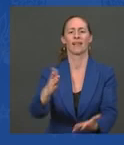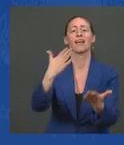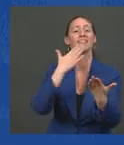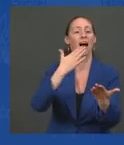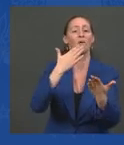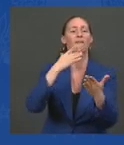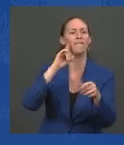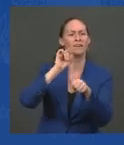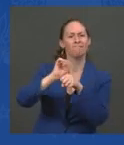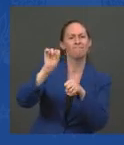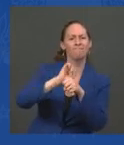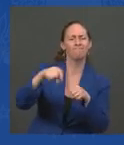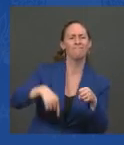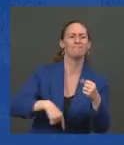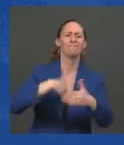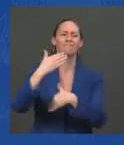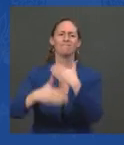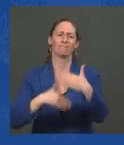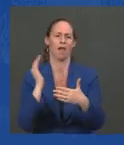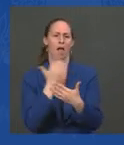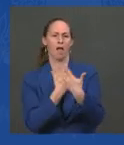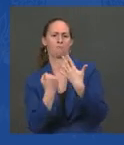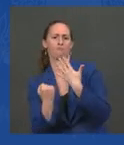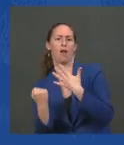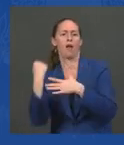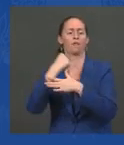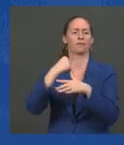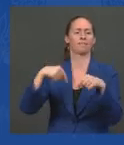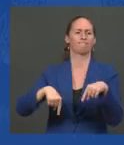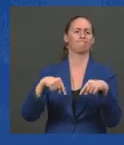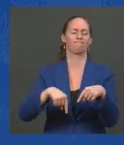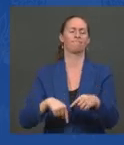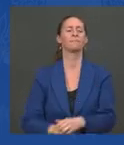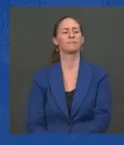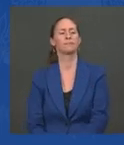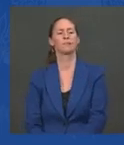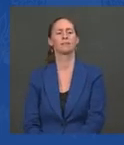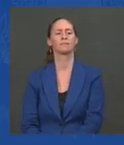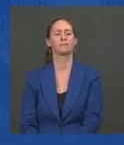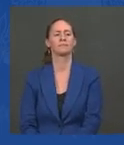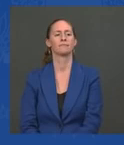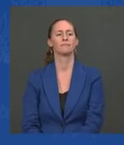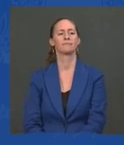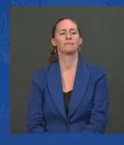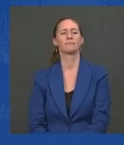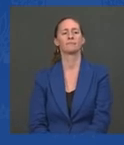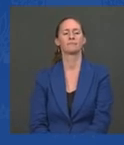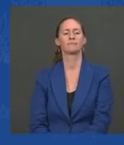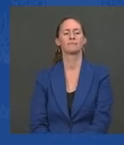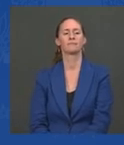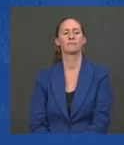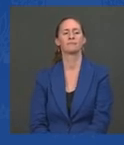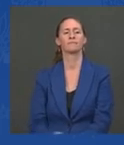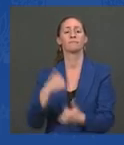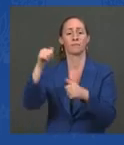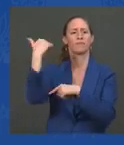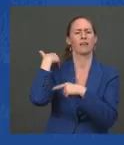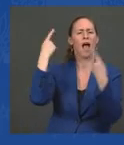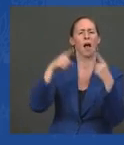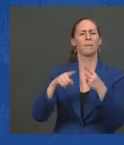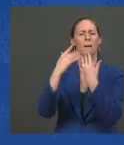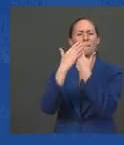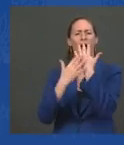central to our administration. On the anniversary of Bloody Sunday, I directed each and every federal agency to promote access to